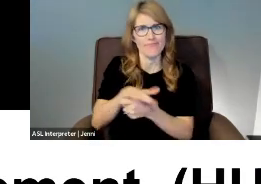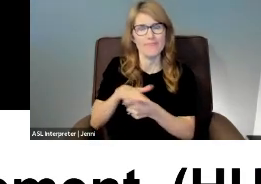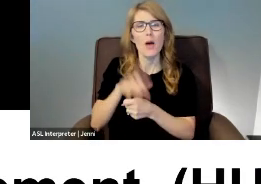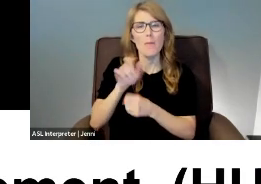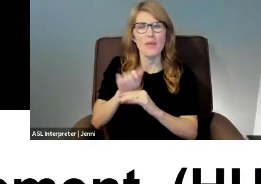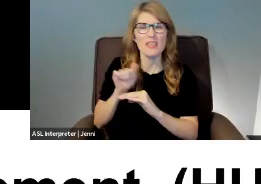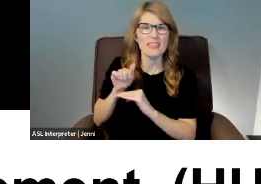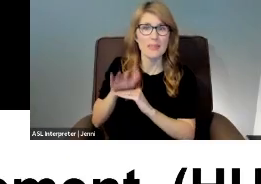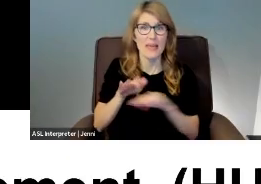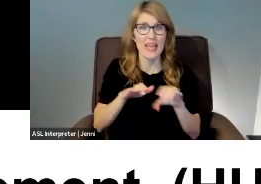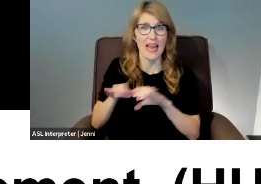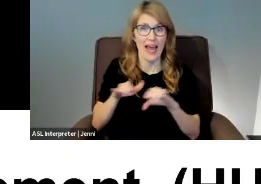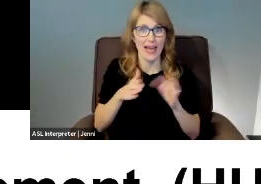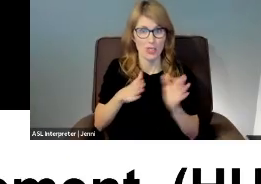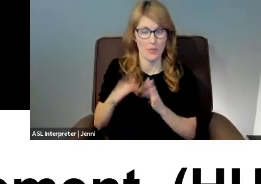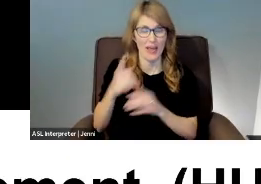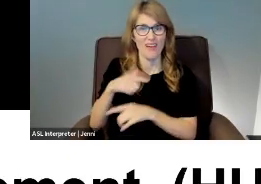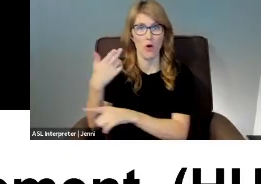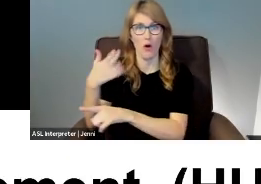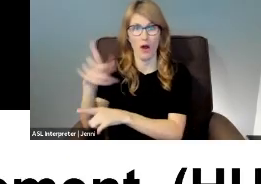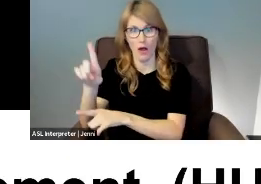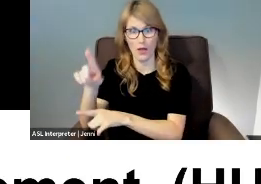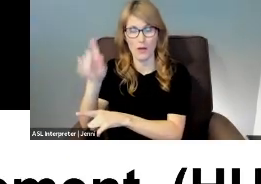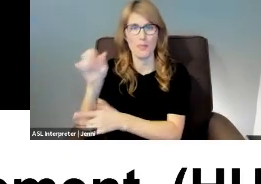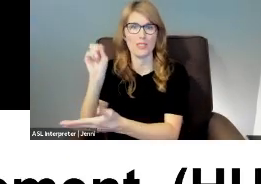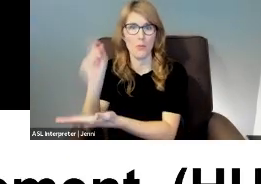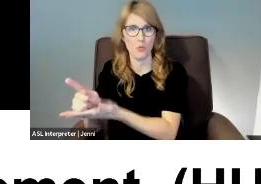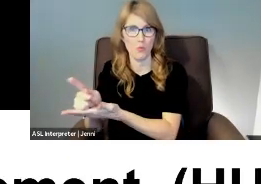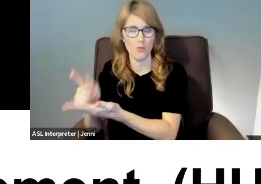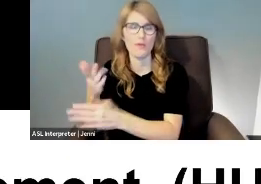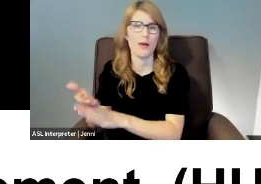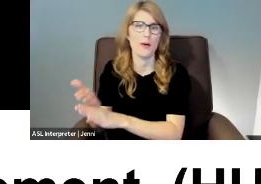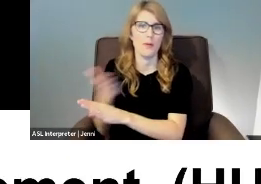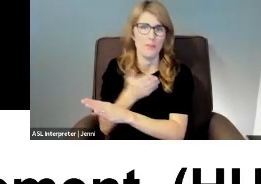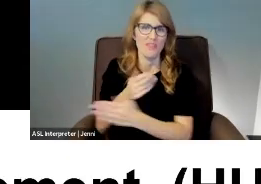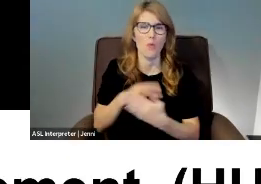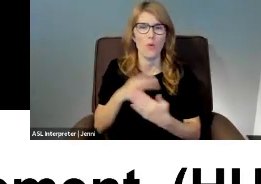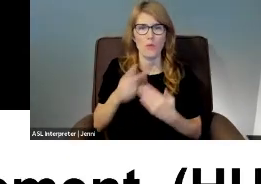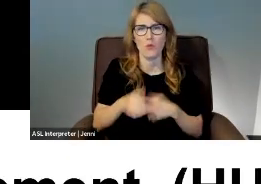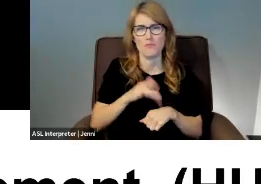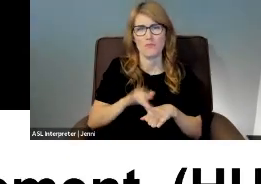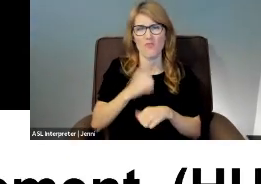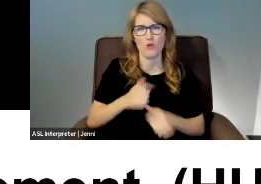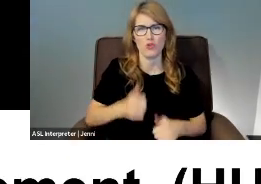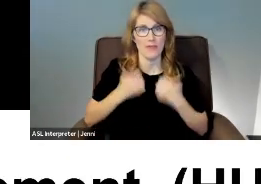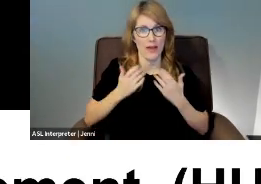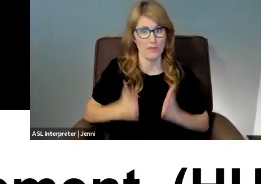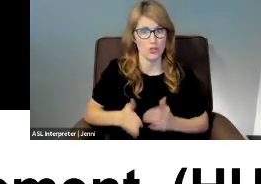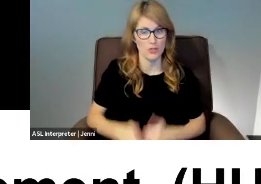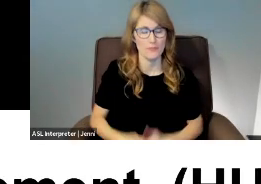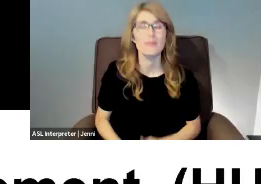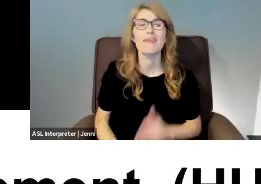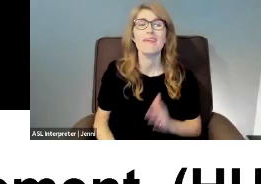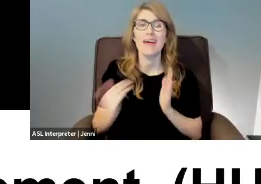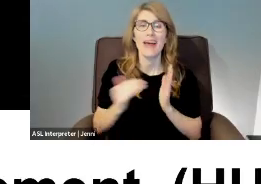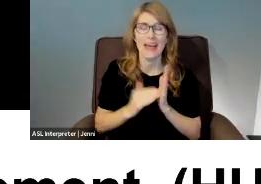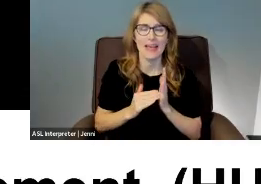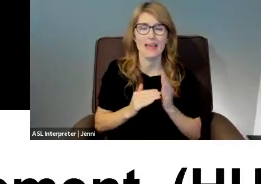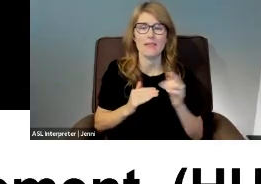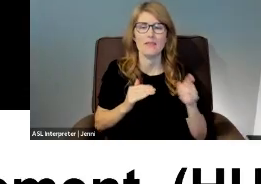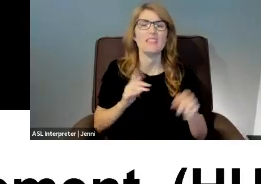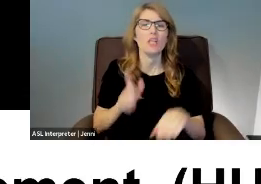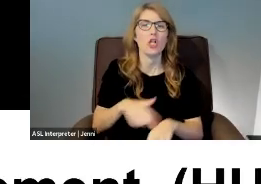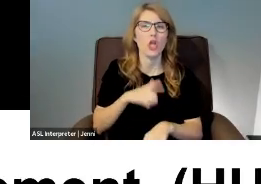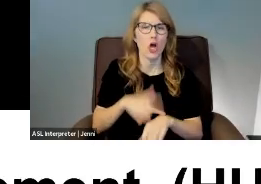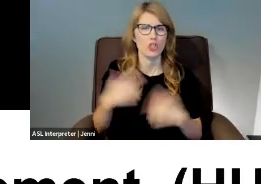be approved by HUD before this program is available to survivors. Again, this is a